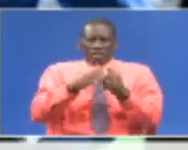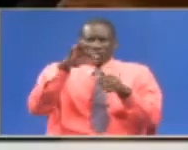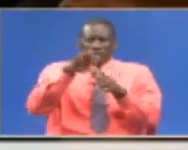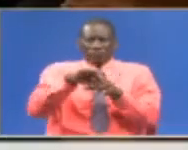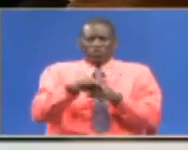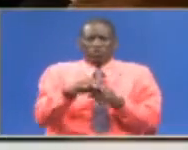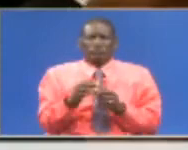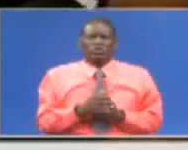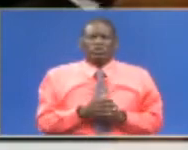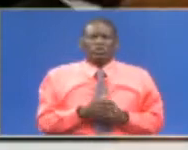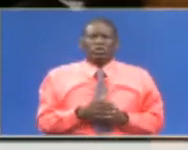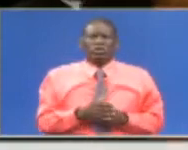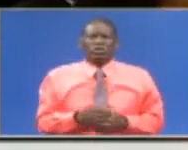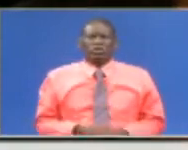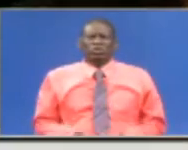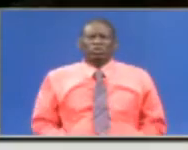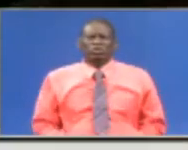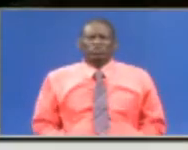Umbui 16.